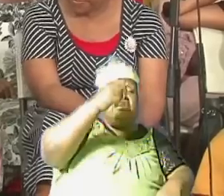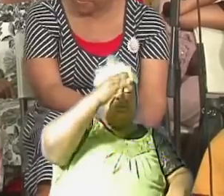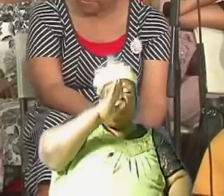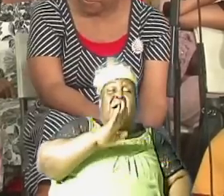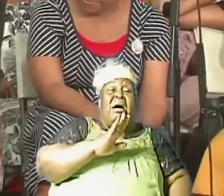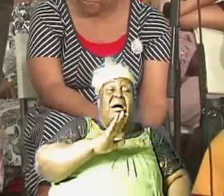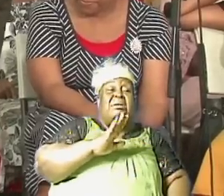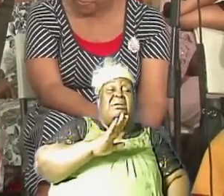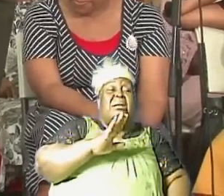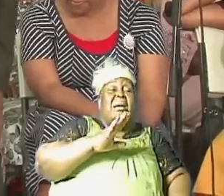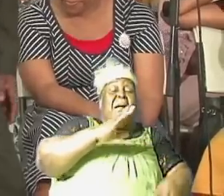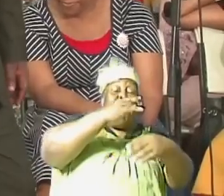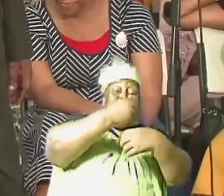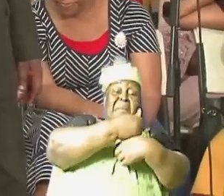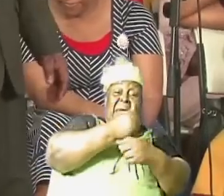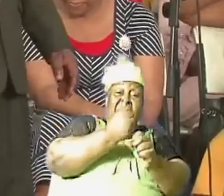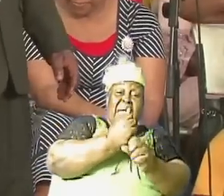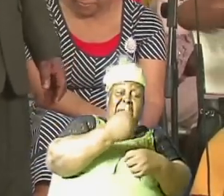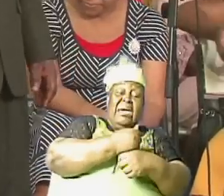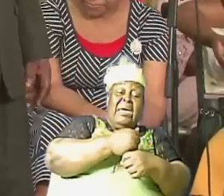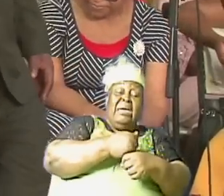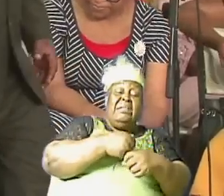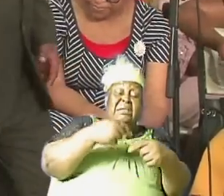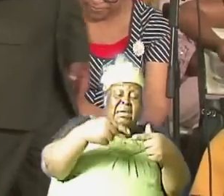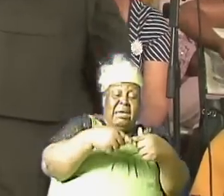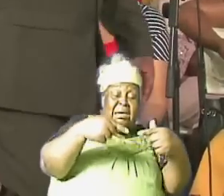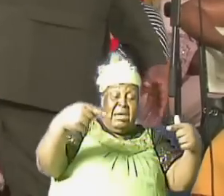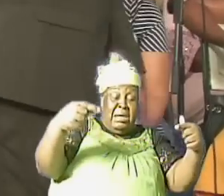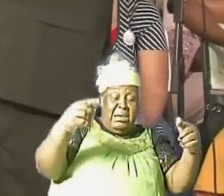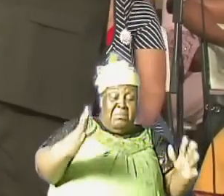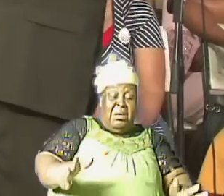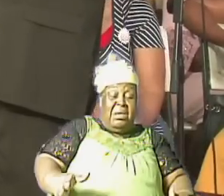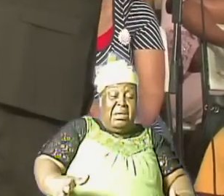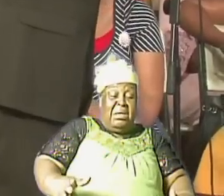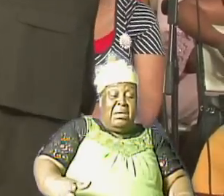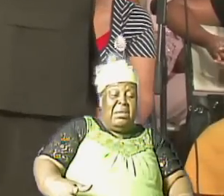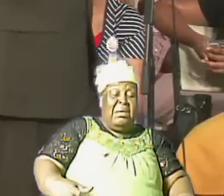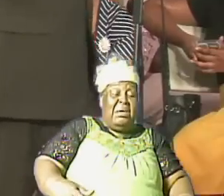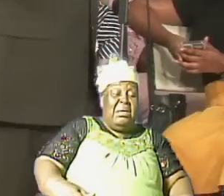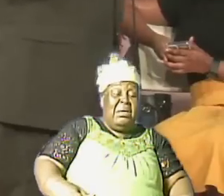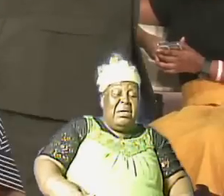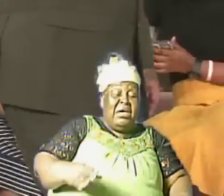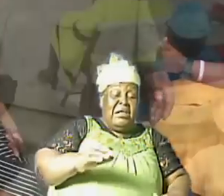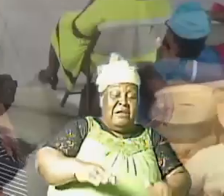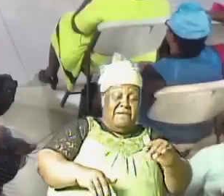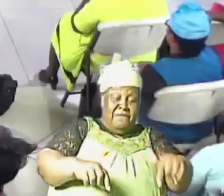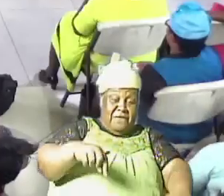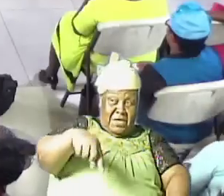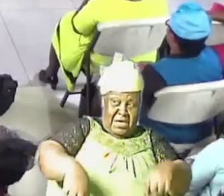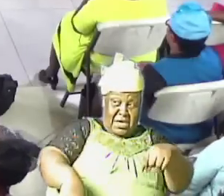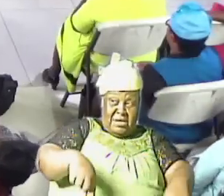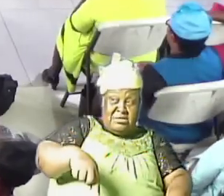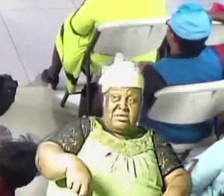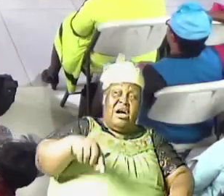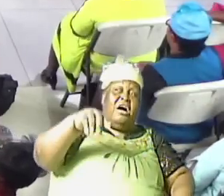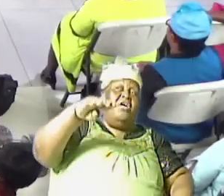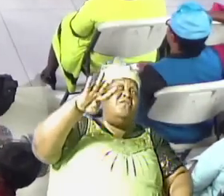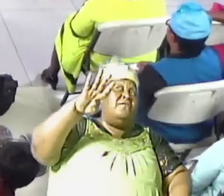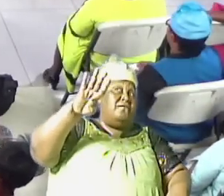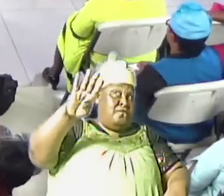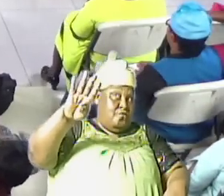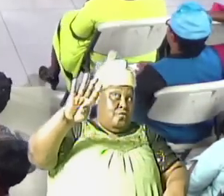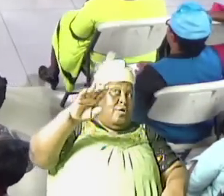that God caused the Assyrian, the feet of the